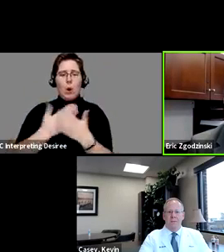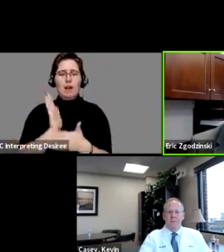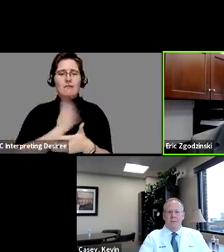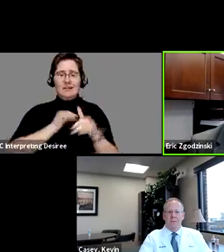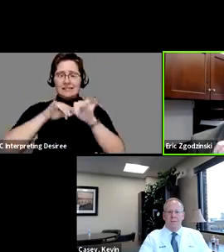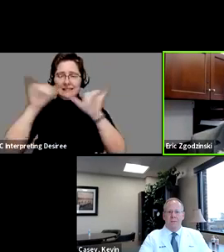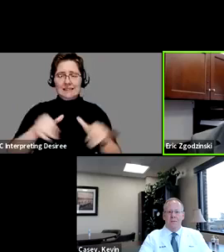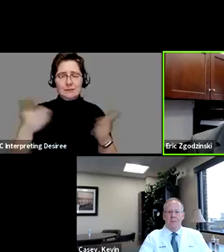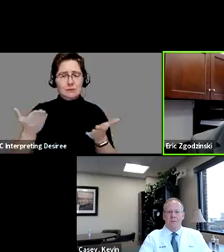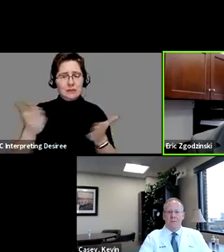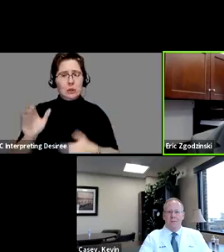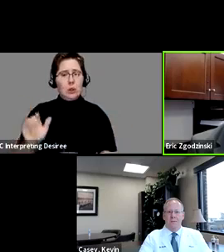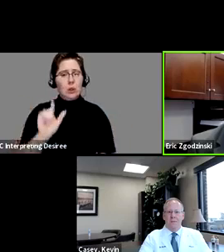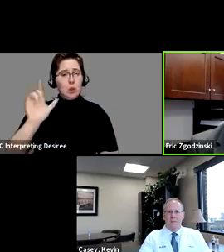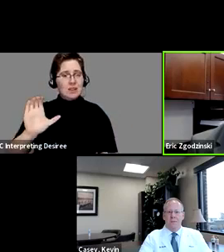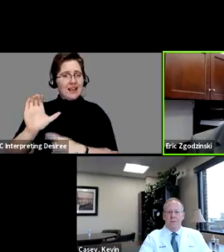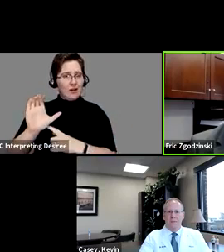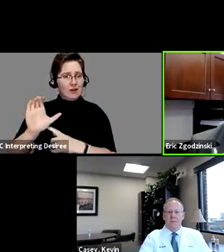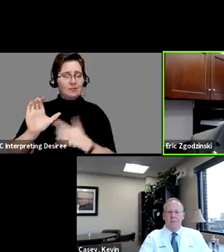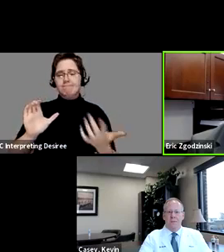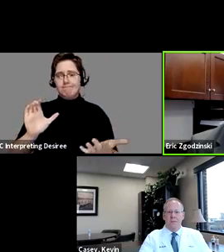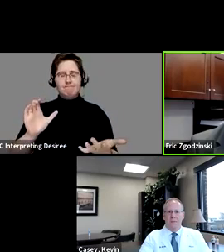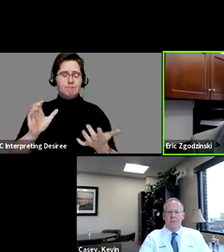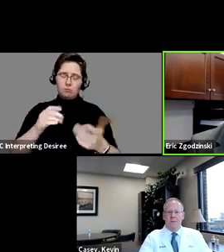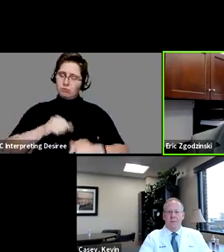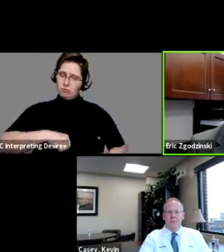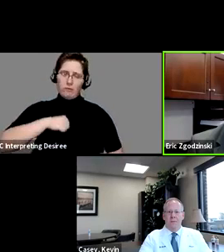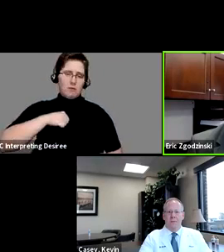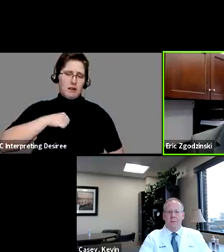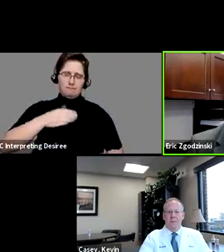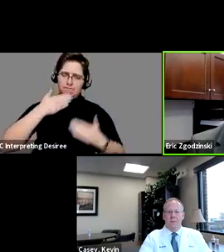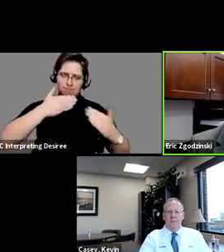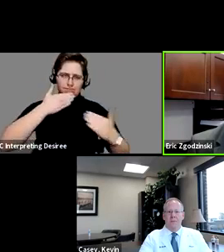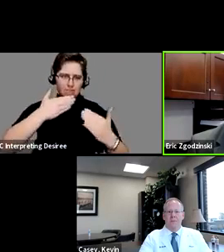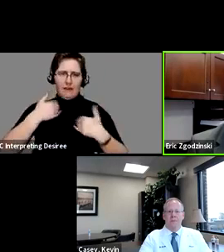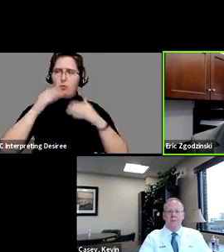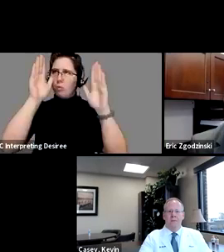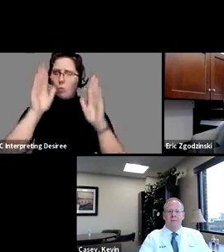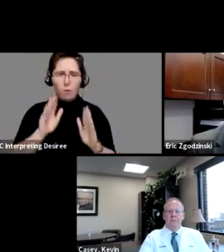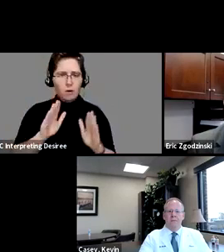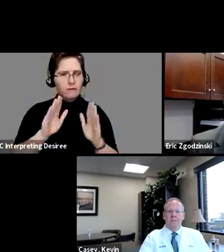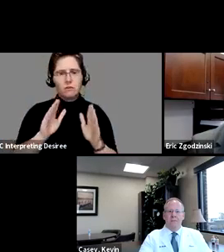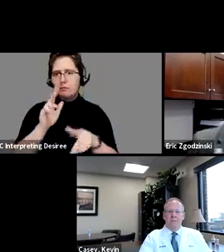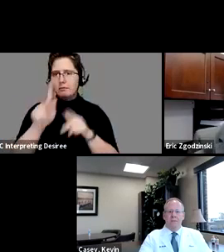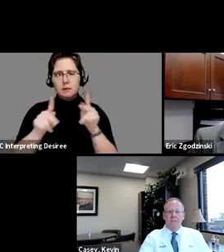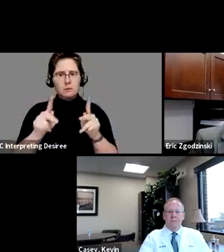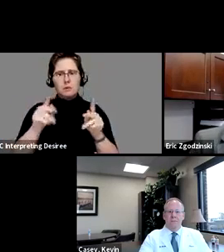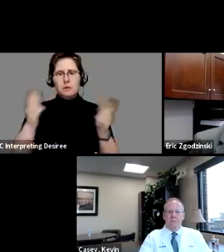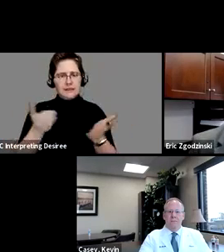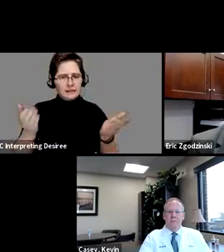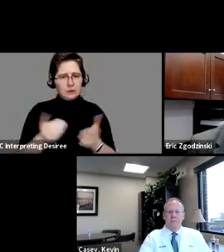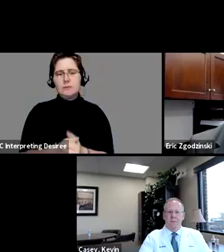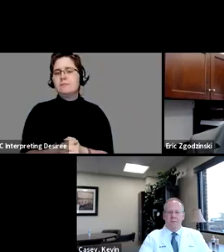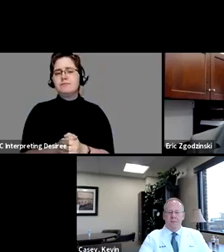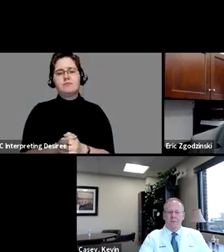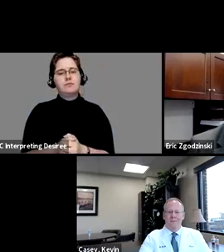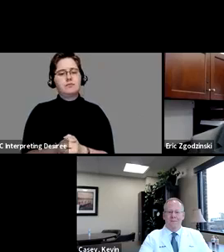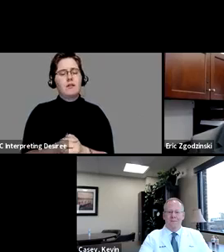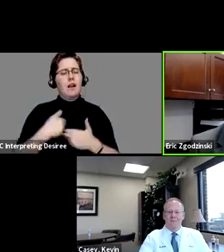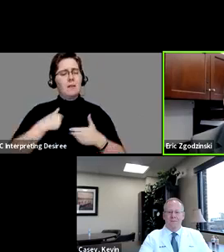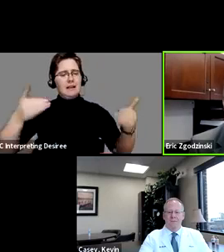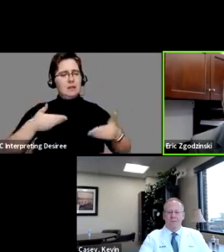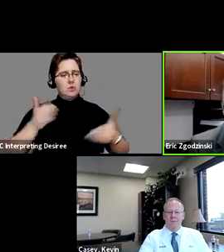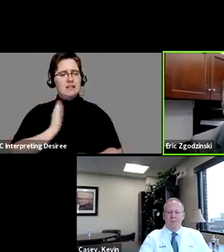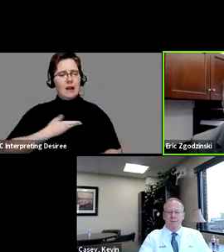County. And again, we should all be very proud and thankful that we have amazing individuals, amazing healthcare systems in Lucas County. I want to introduce our guests